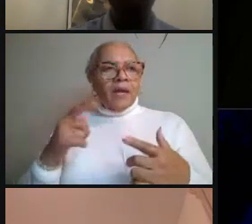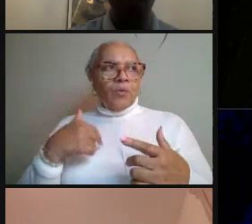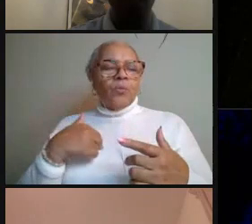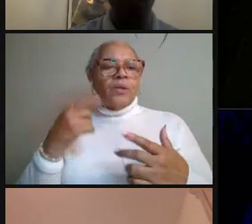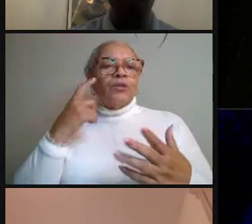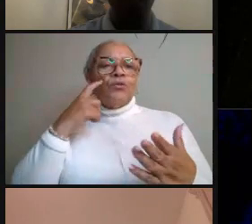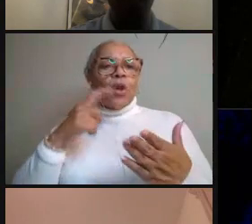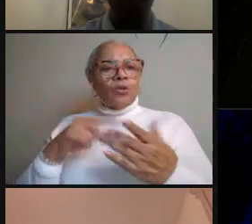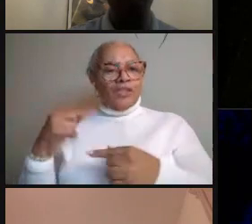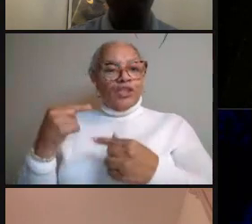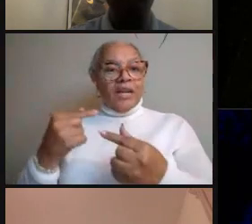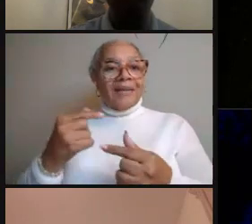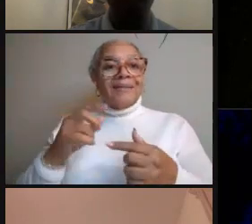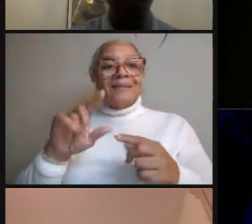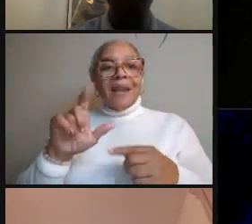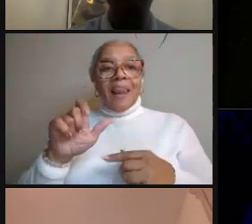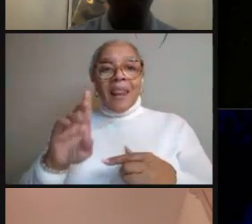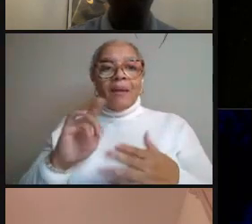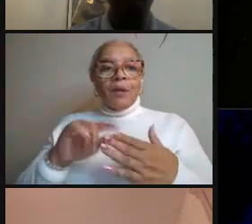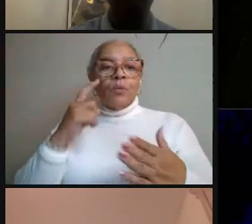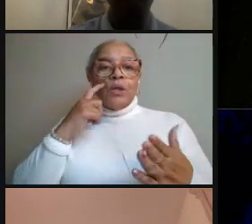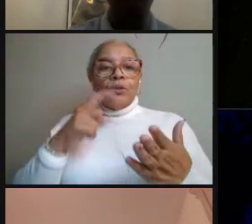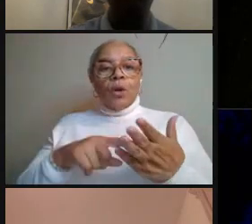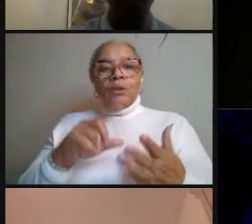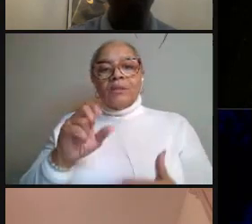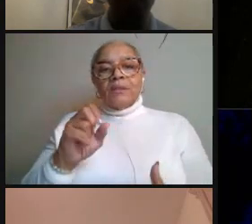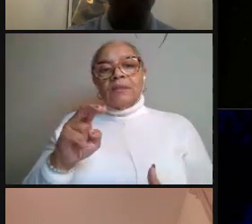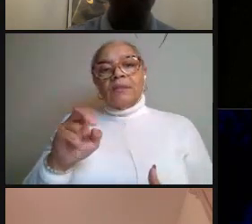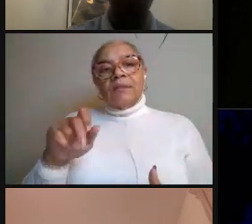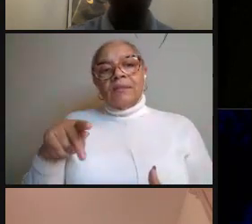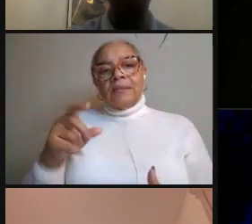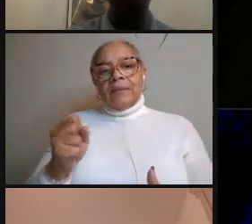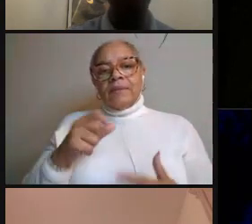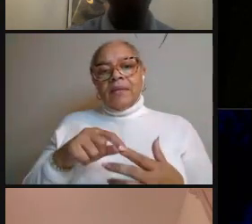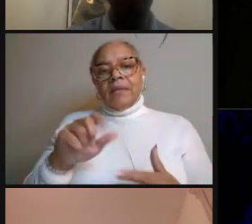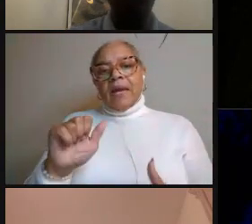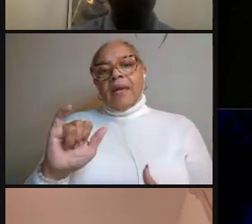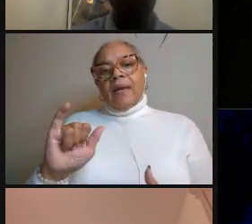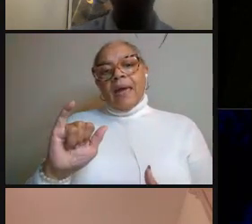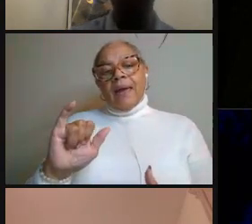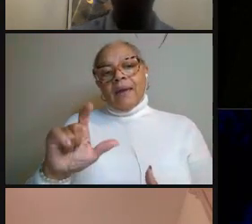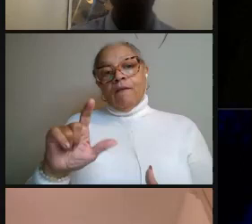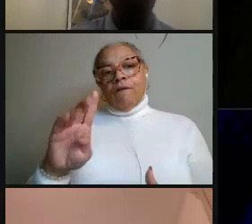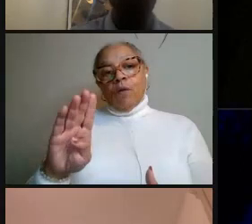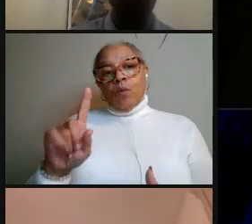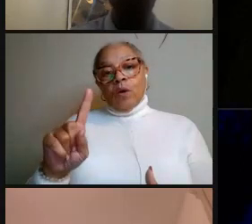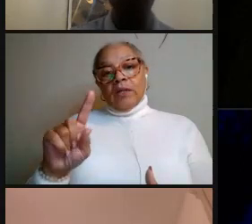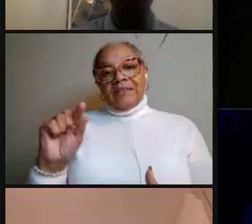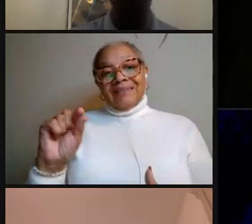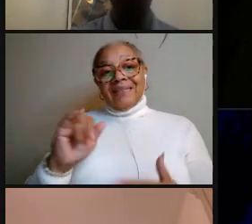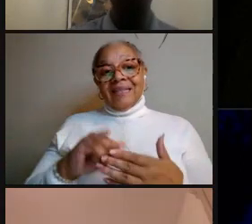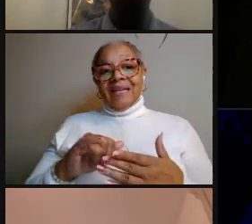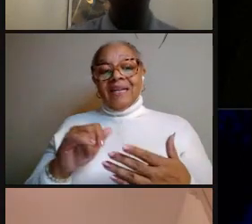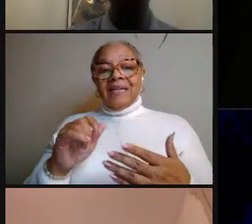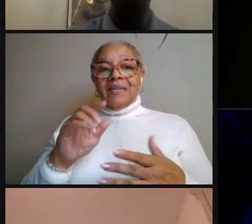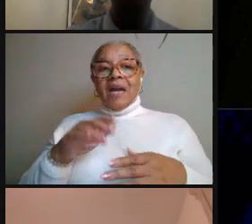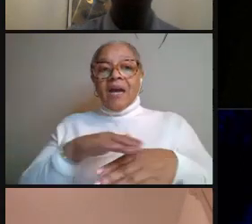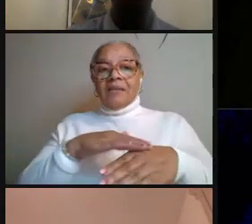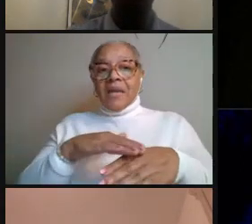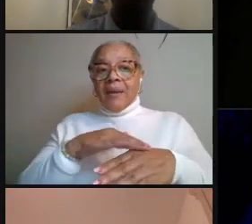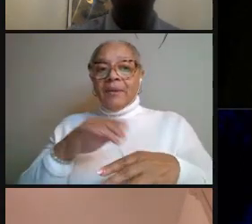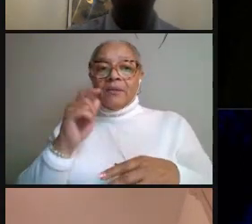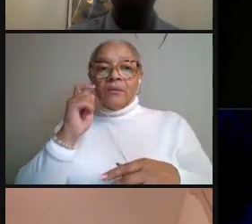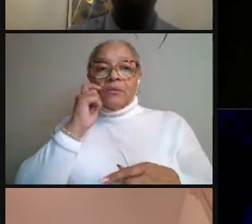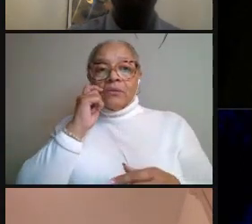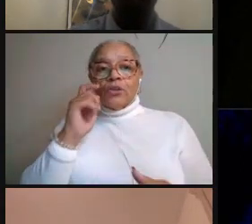noticed SNPs that are in alpha-1 gene in atopic dermatitis. We haven't really